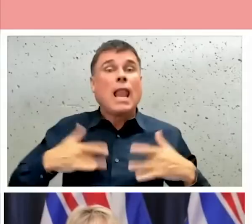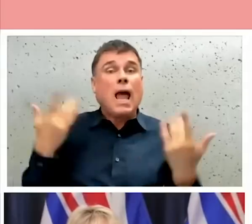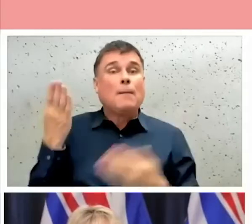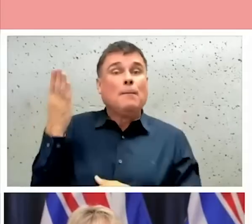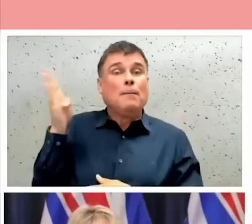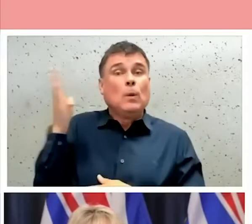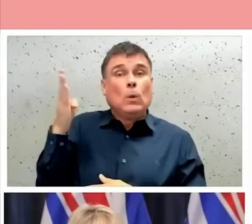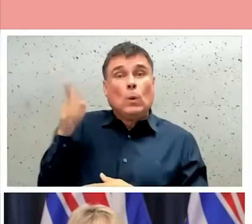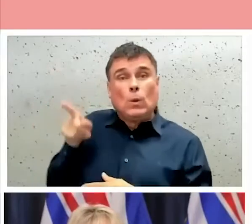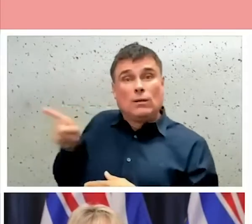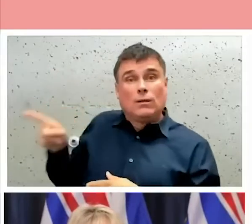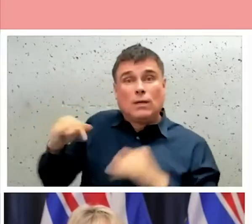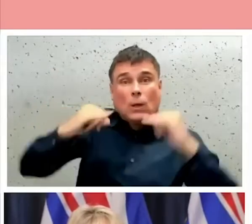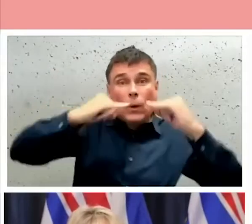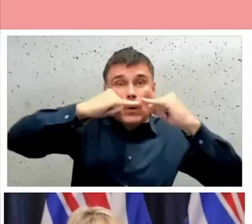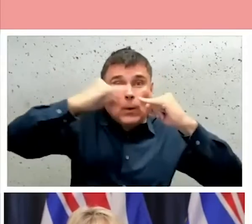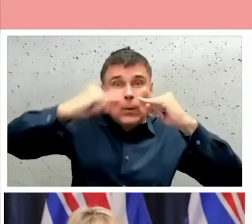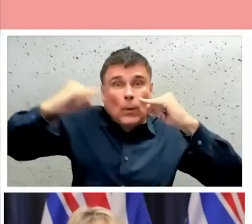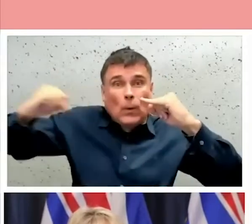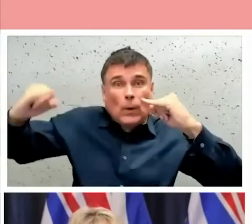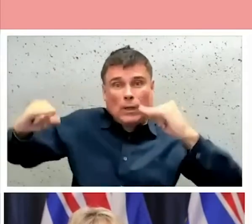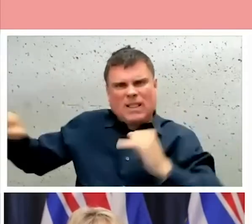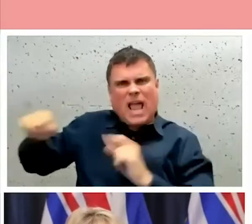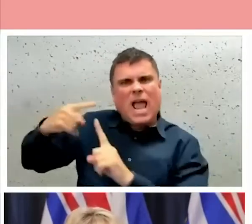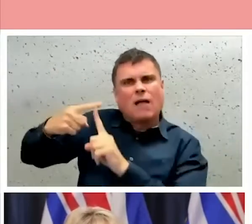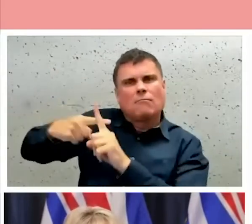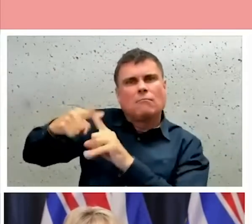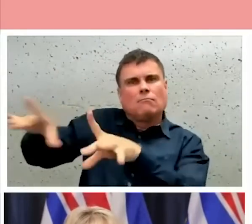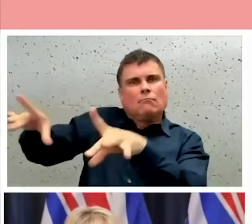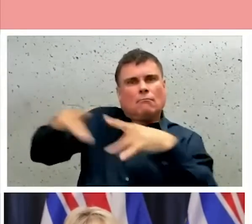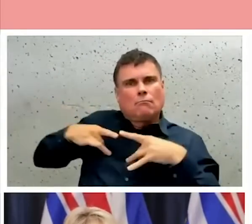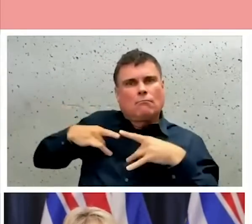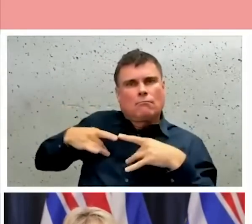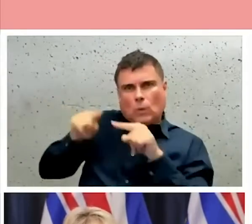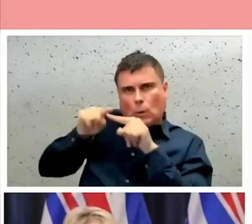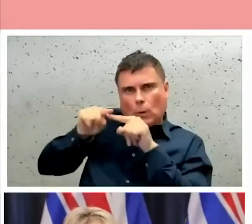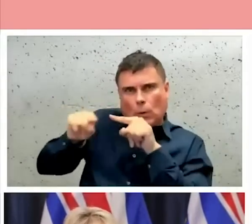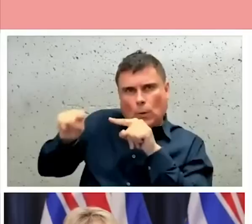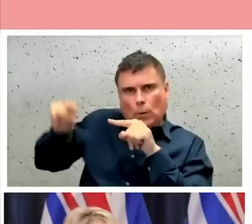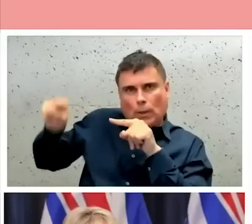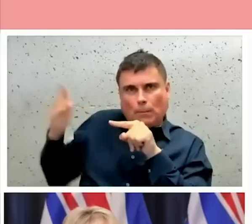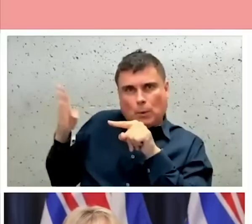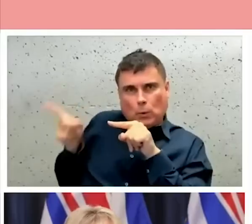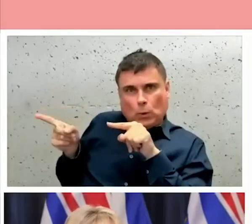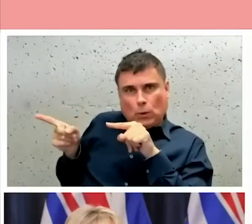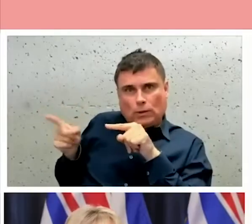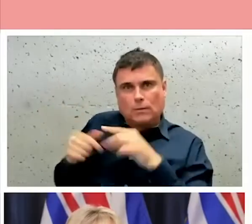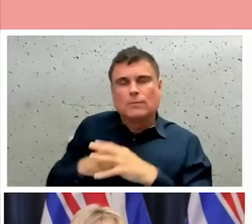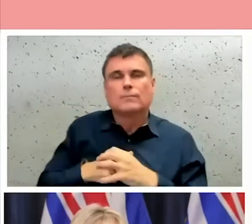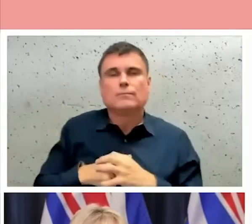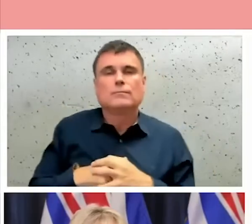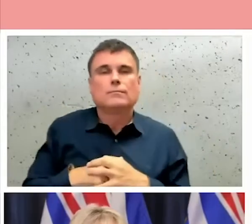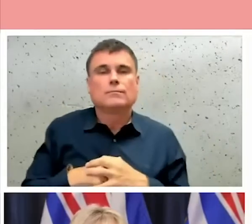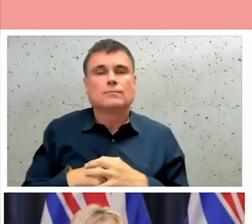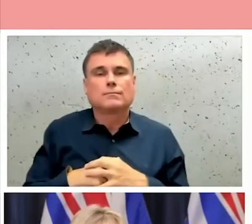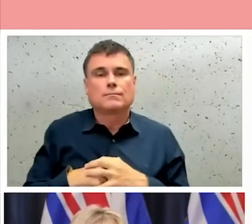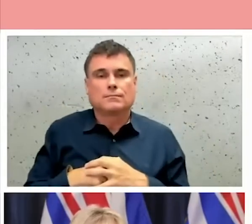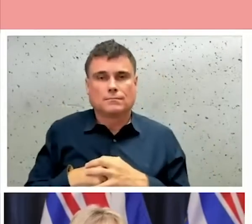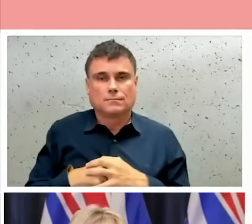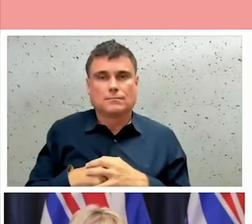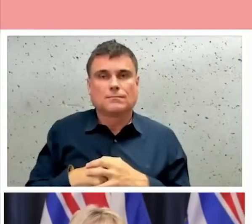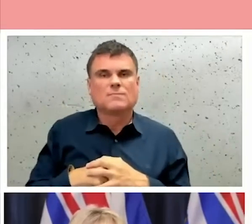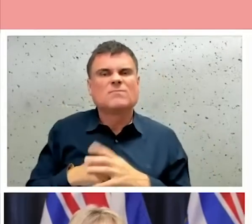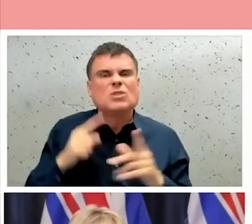positivity, the 7-day moving average of daily test positivity in the different age groups. And the darker blue